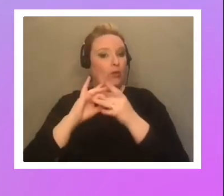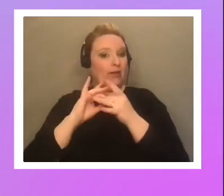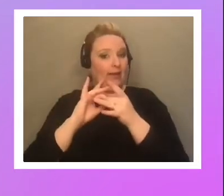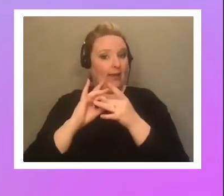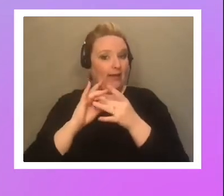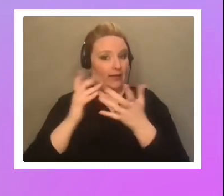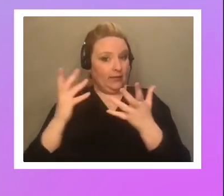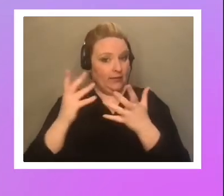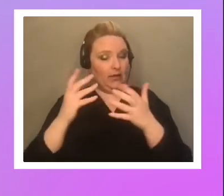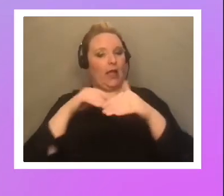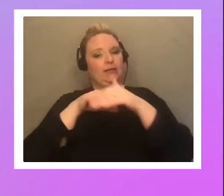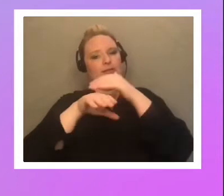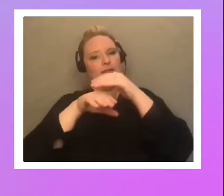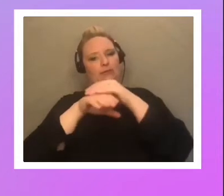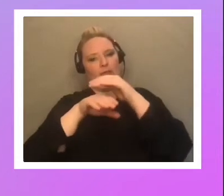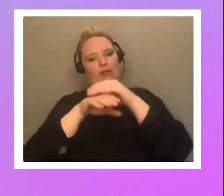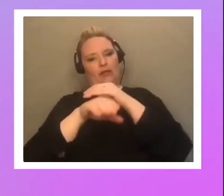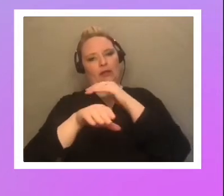accessible works.